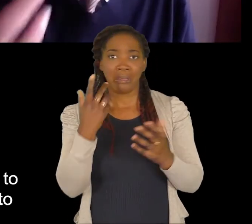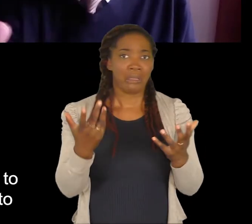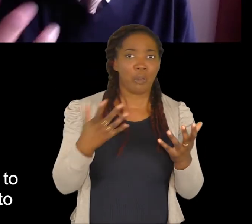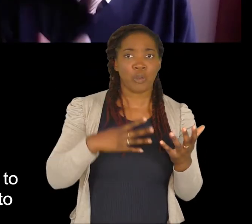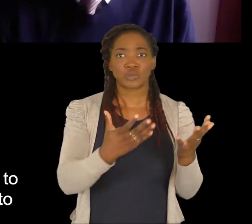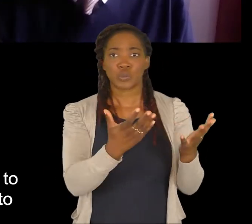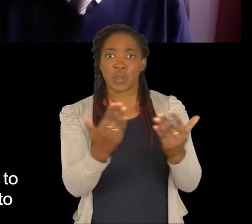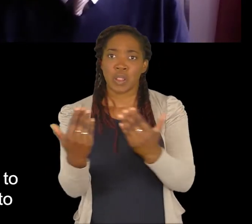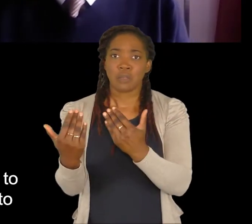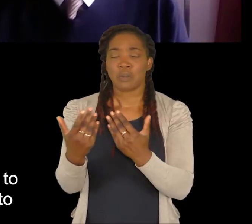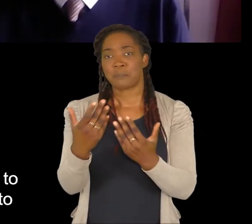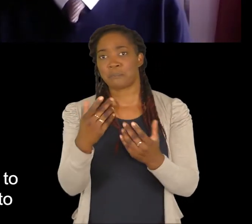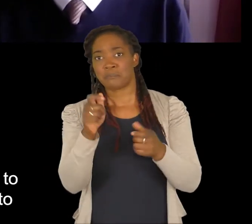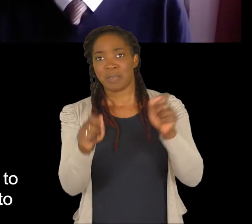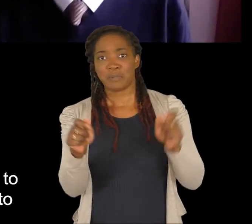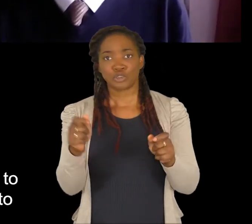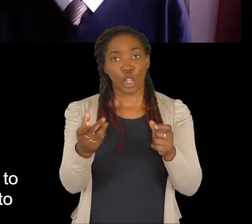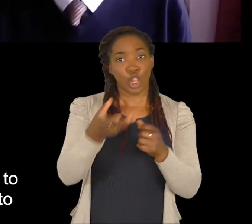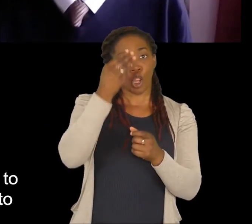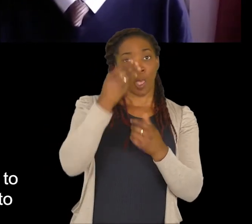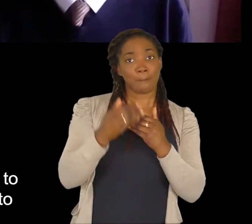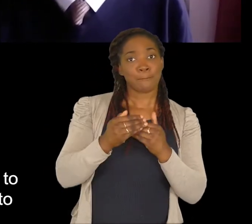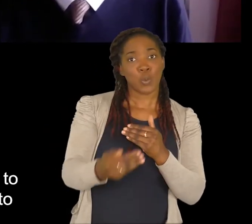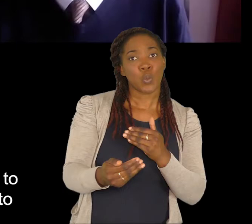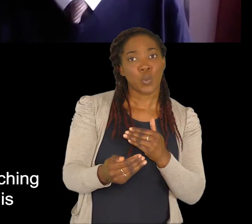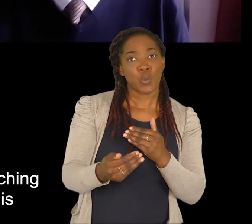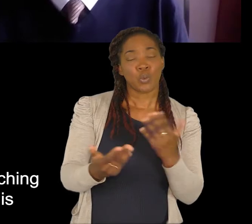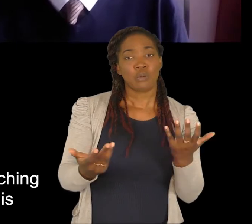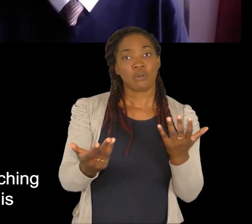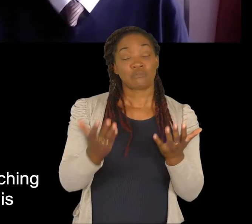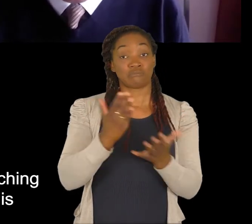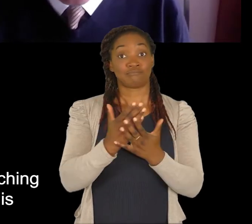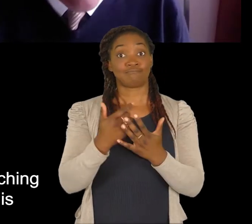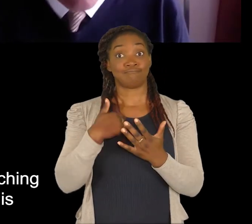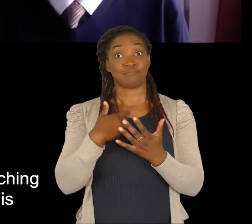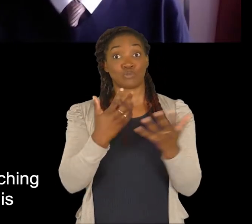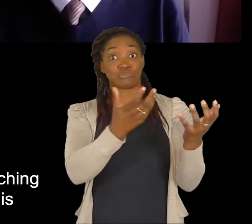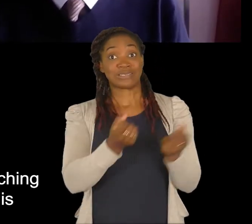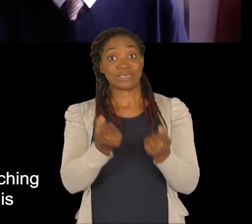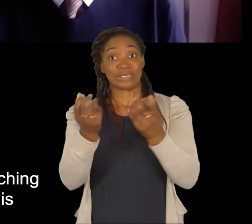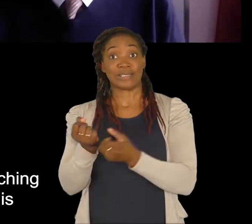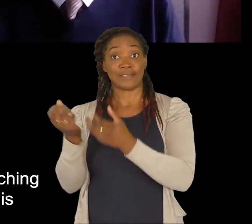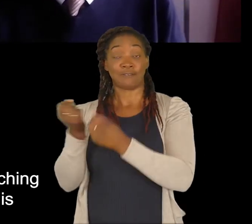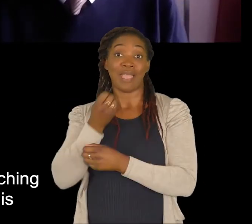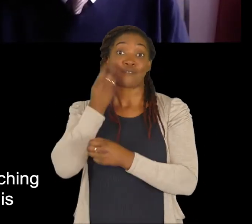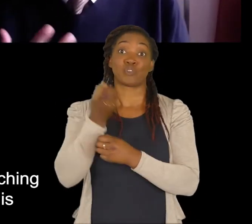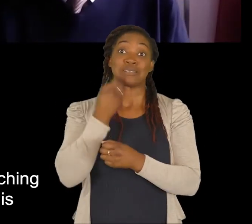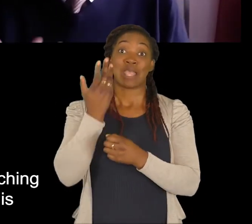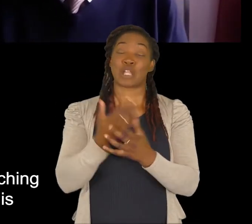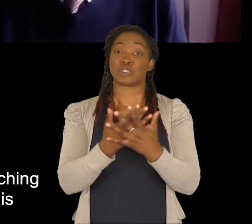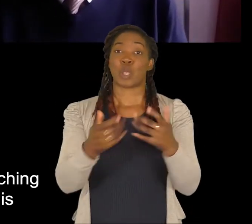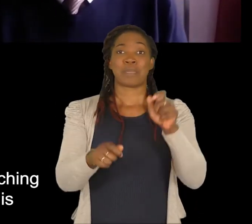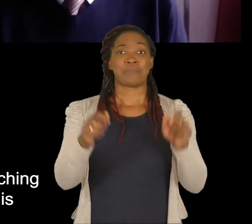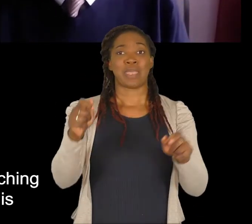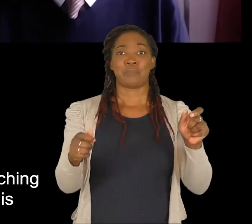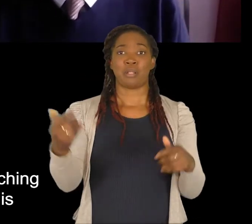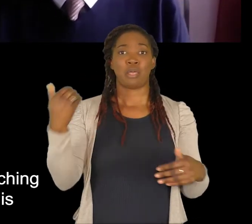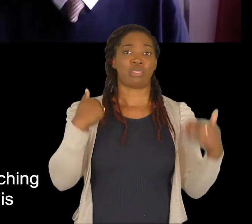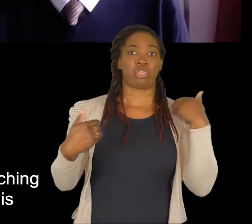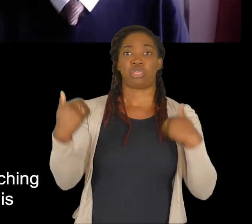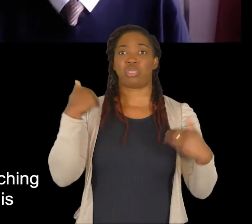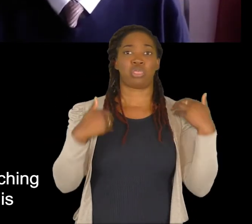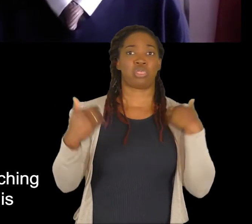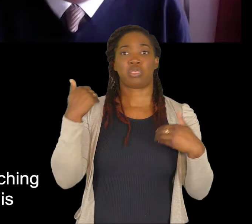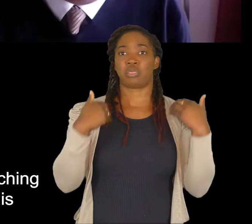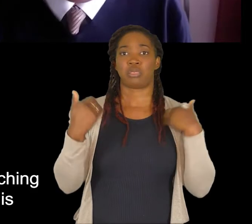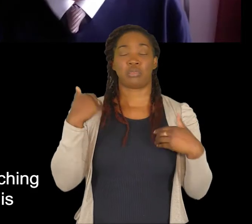to welcome or invite people to learn more about what it is you're trying to do. I get these daily. I get so many people approaching me through